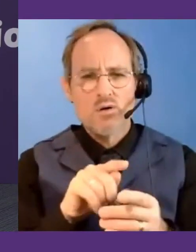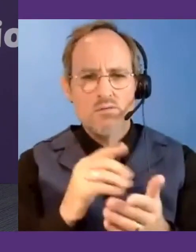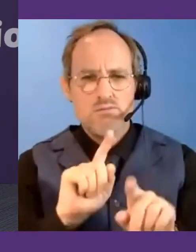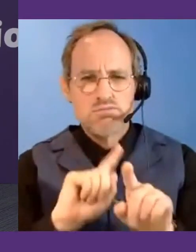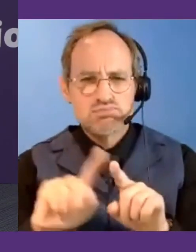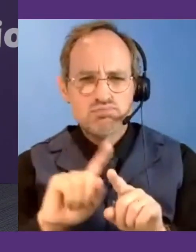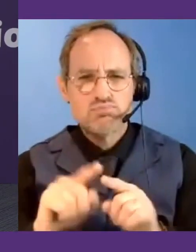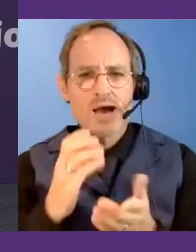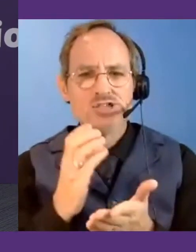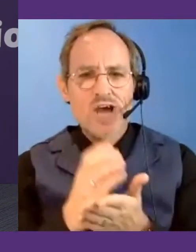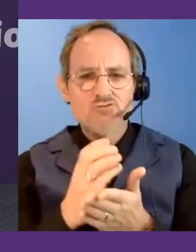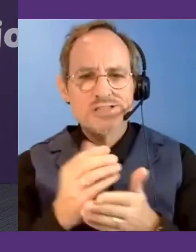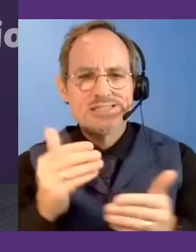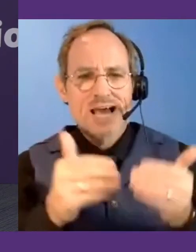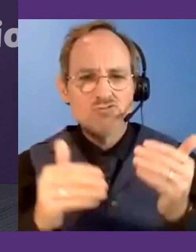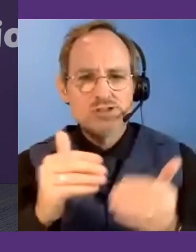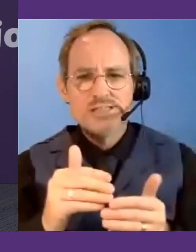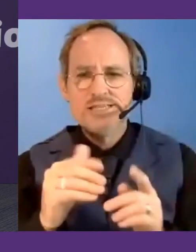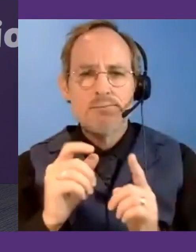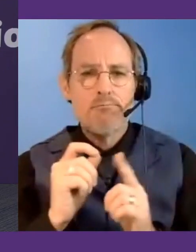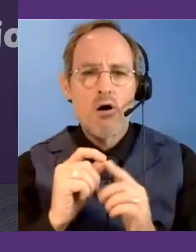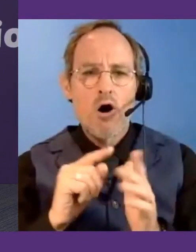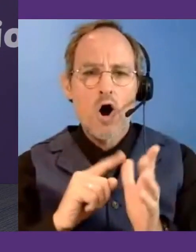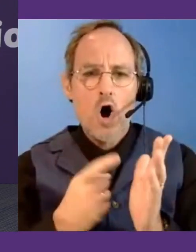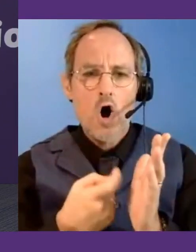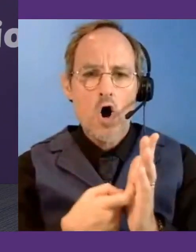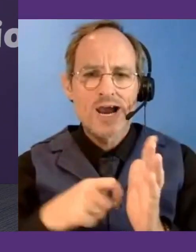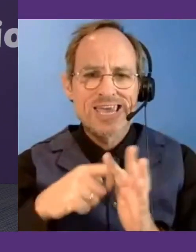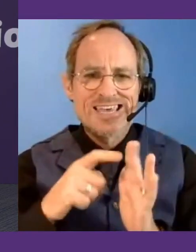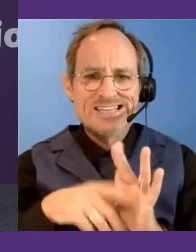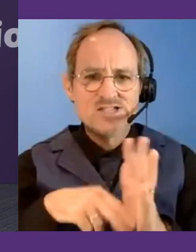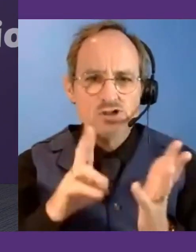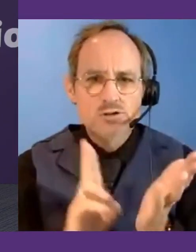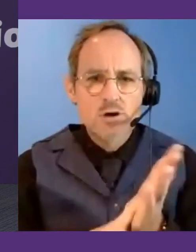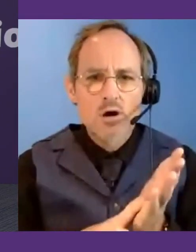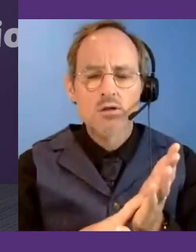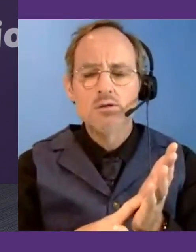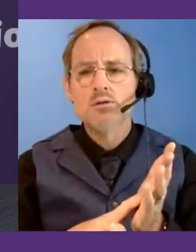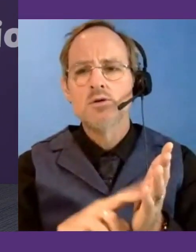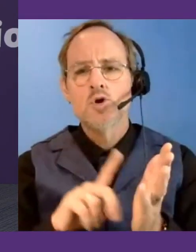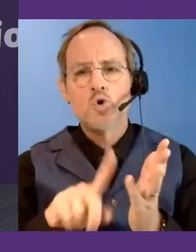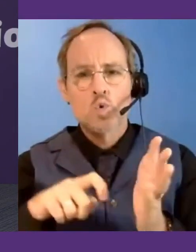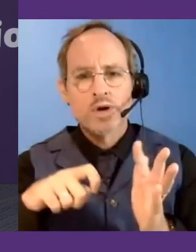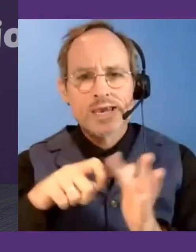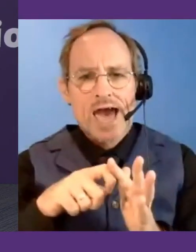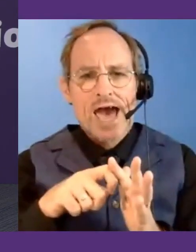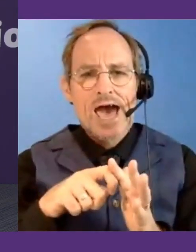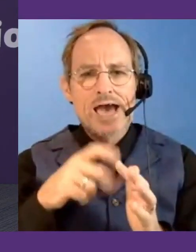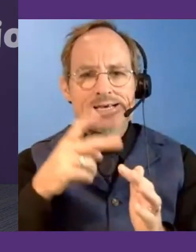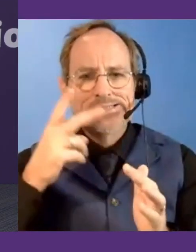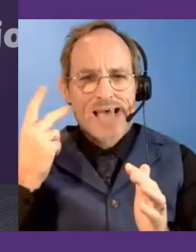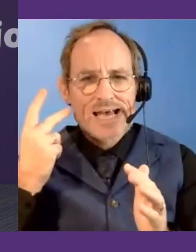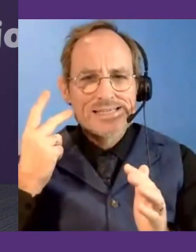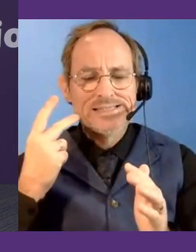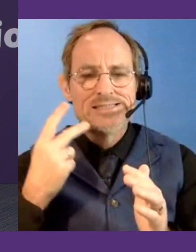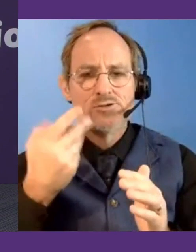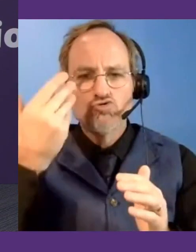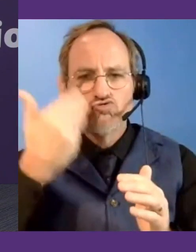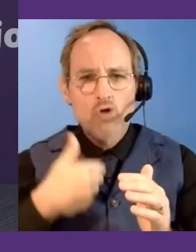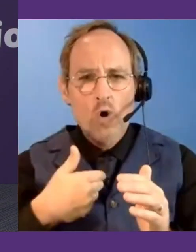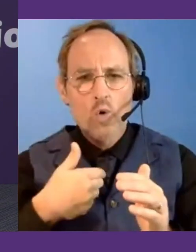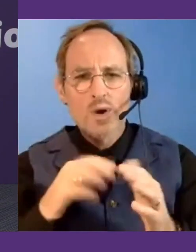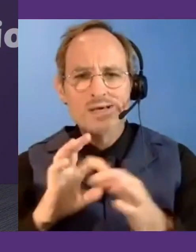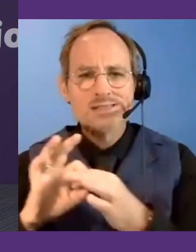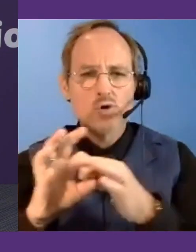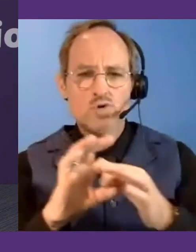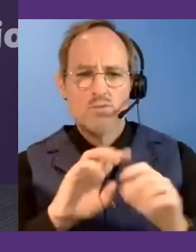UK, Sense, Stroke Association, so all similar kind of model to the